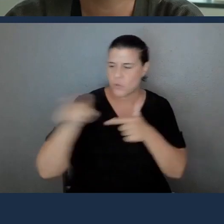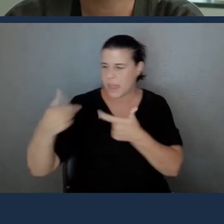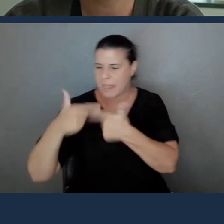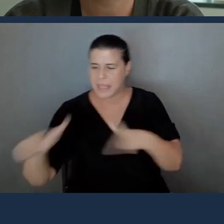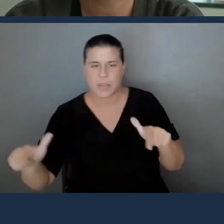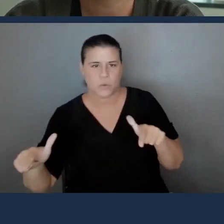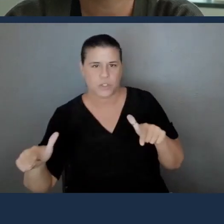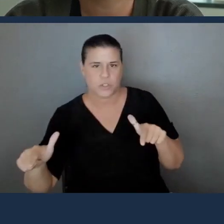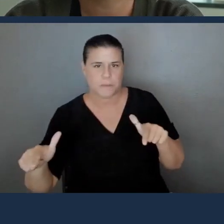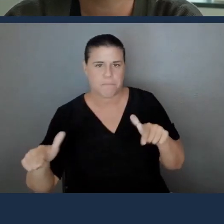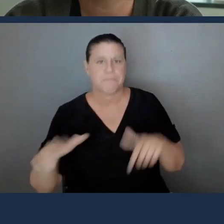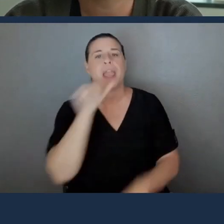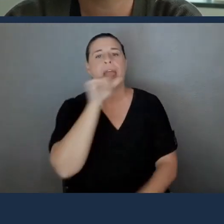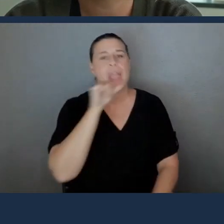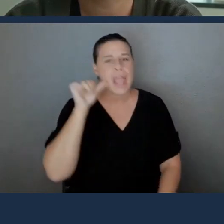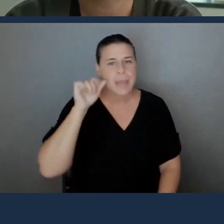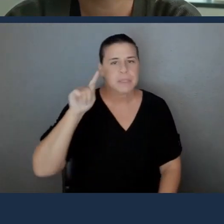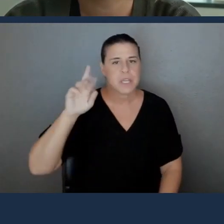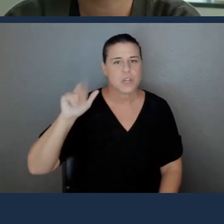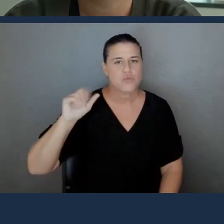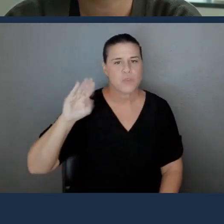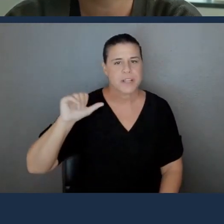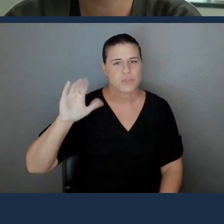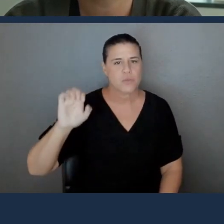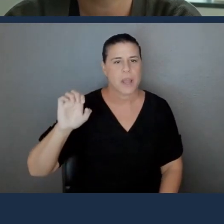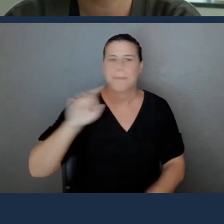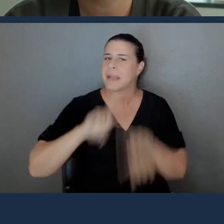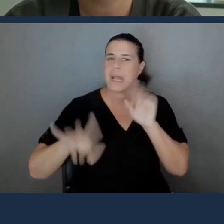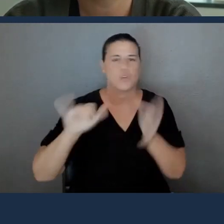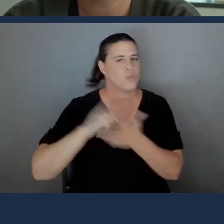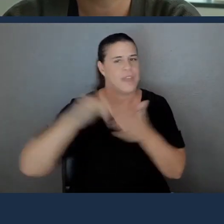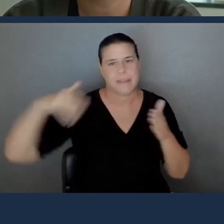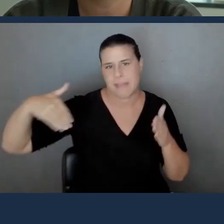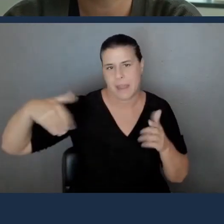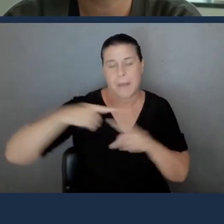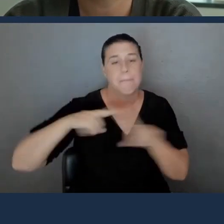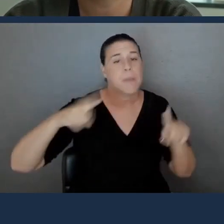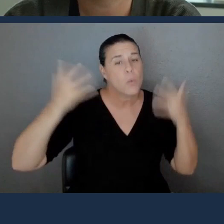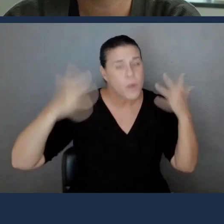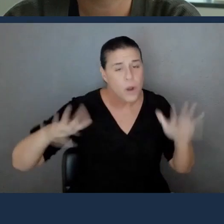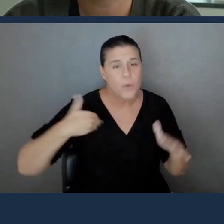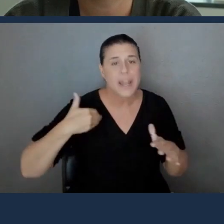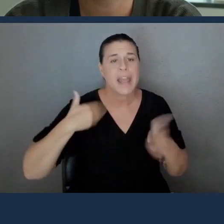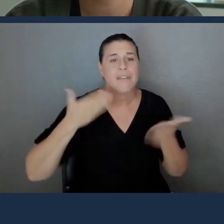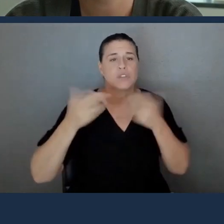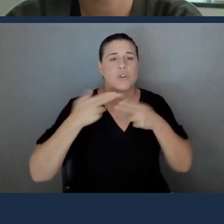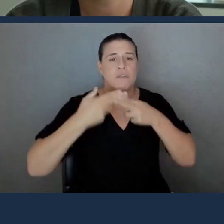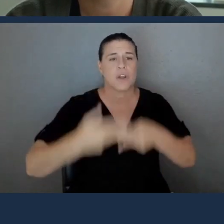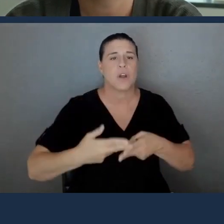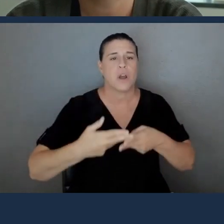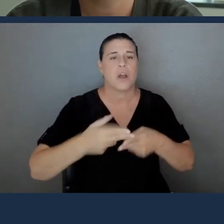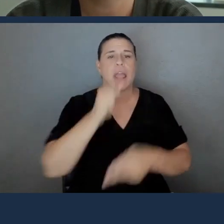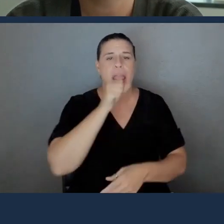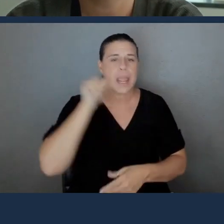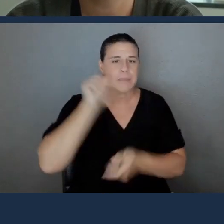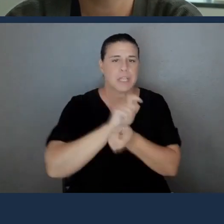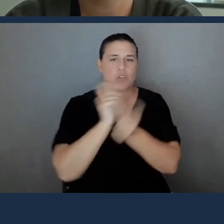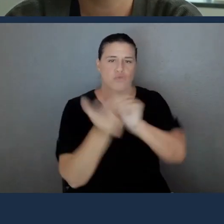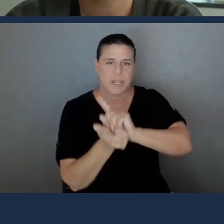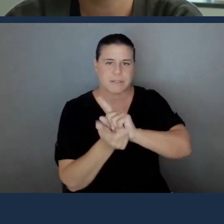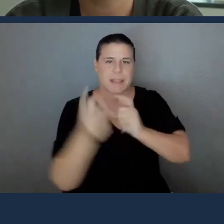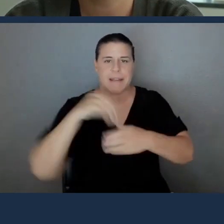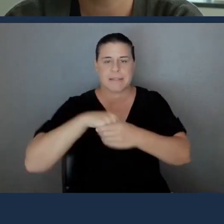So Amazon Transcribe Call Analytics cannot do that yet, but we already have a service called Amazon Translate within AWS